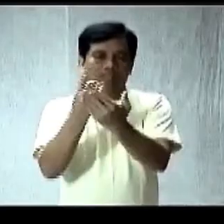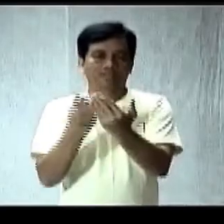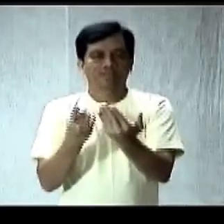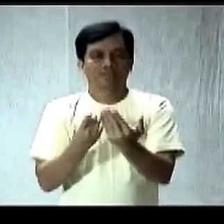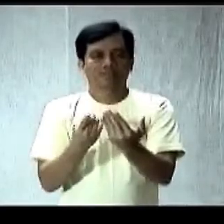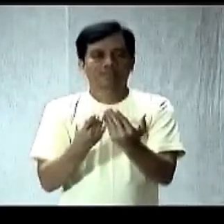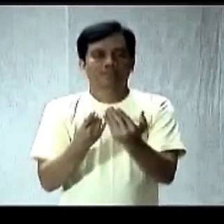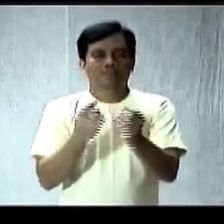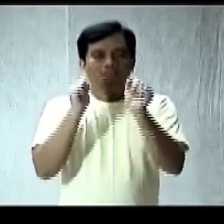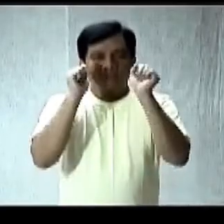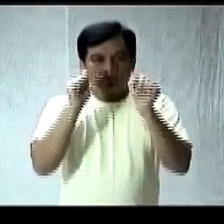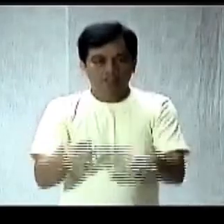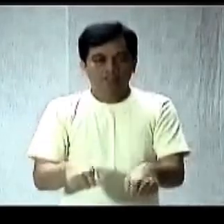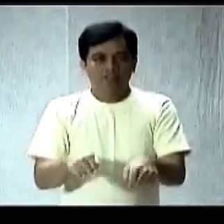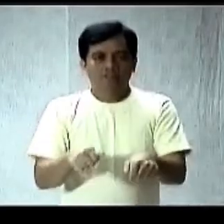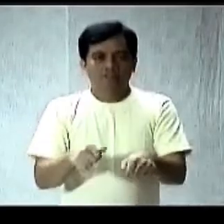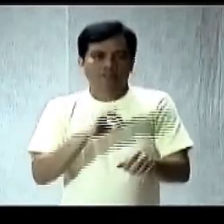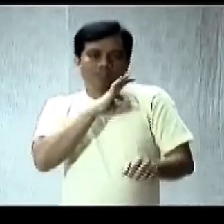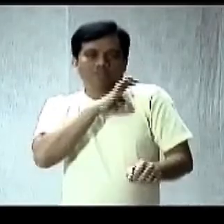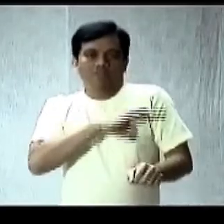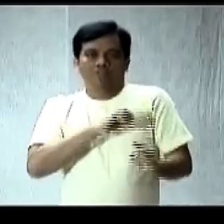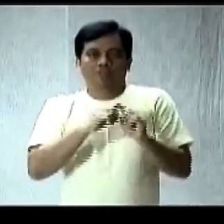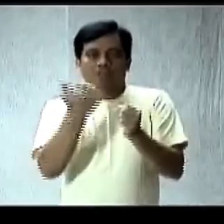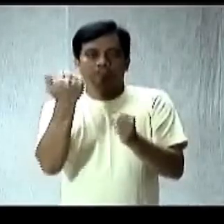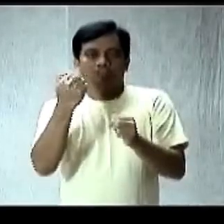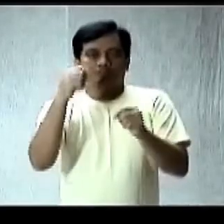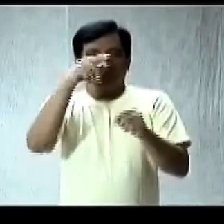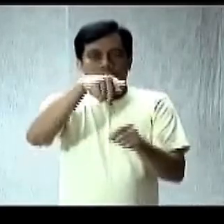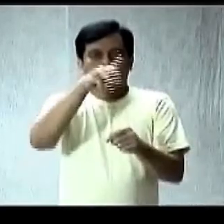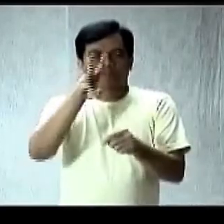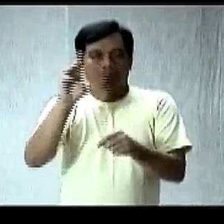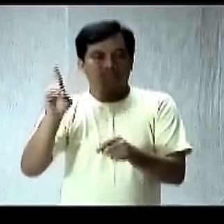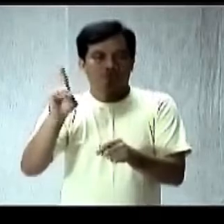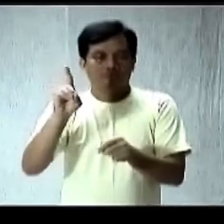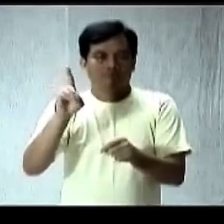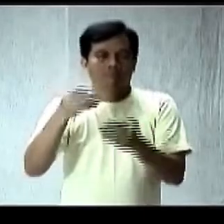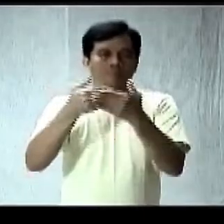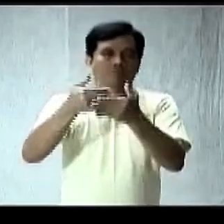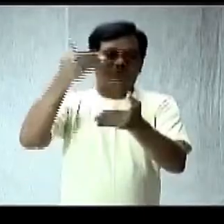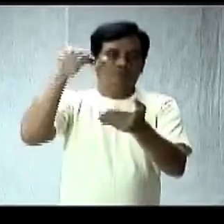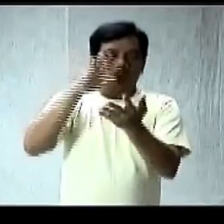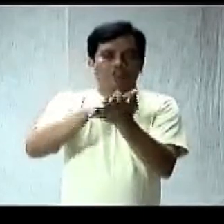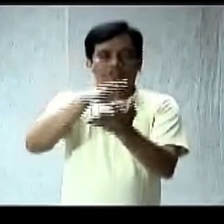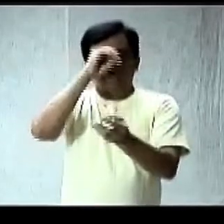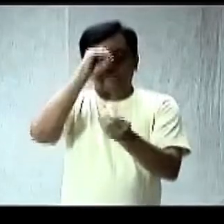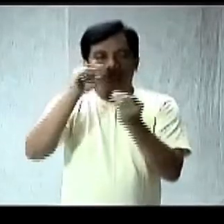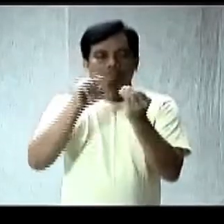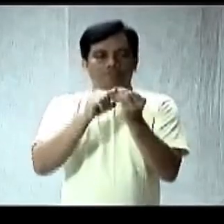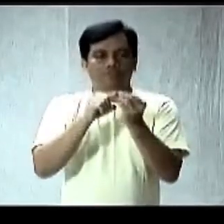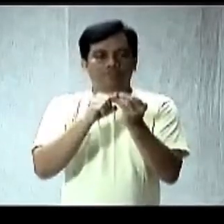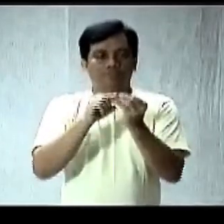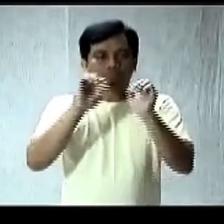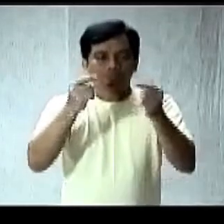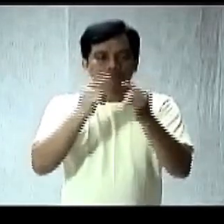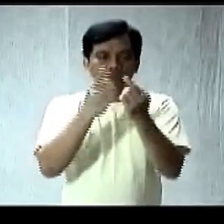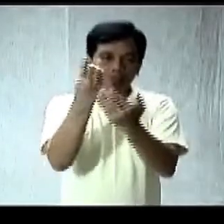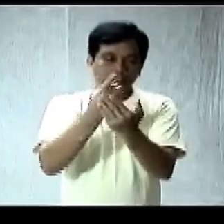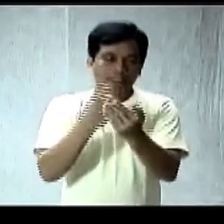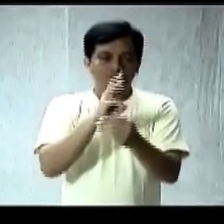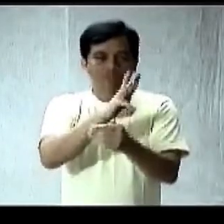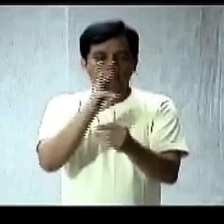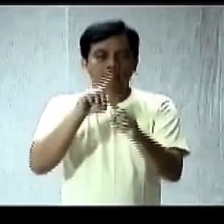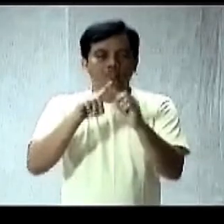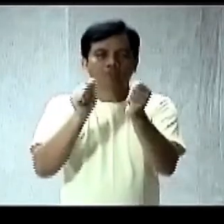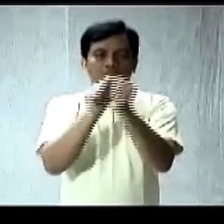my design that would be beneficial to other persons with disabilities. Before, I learned about how to